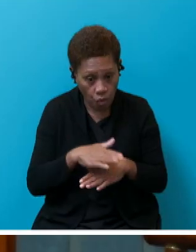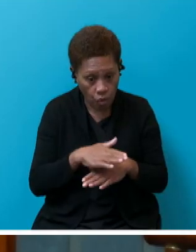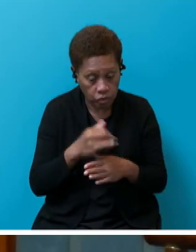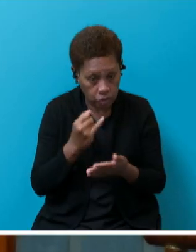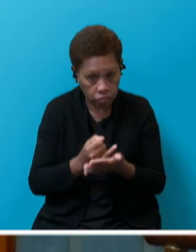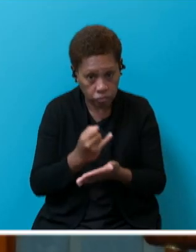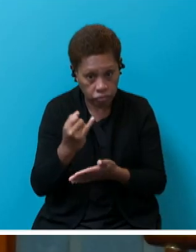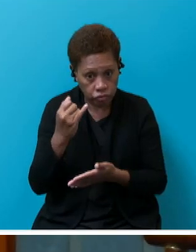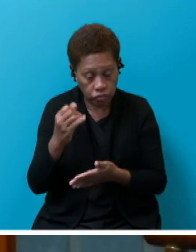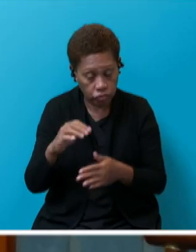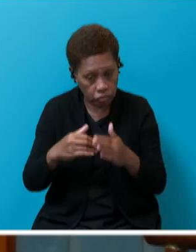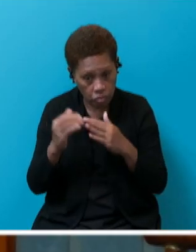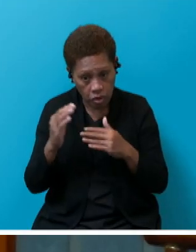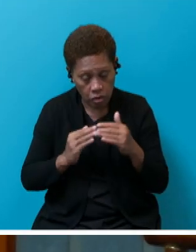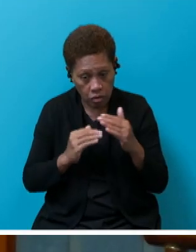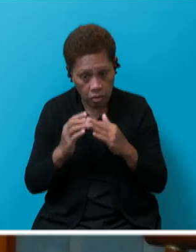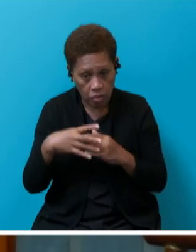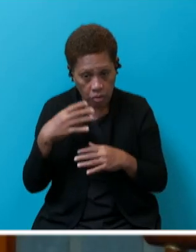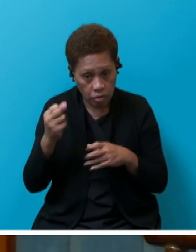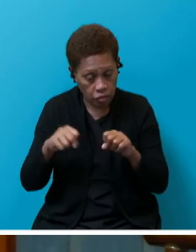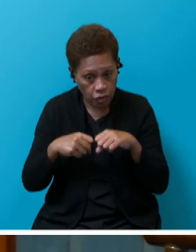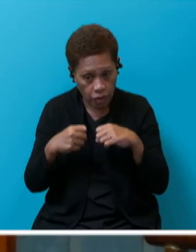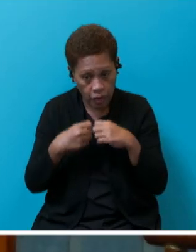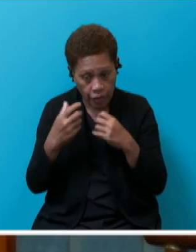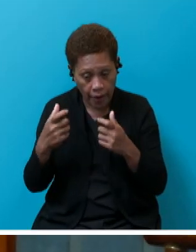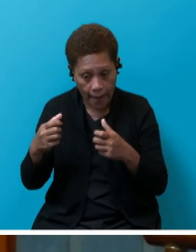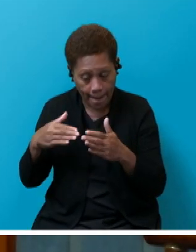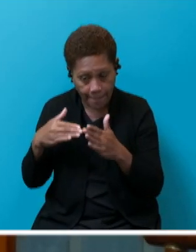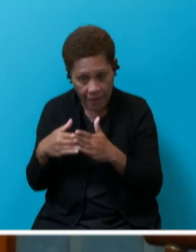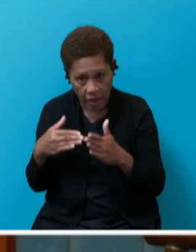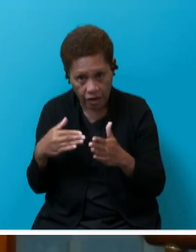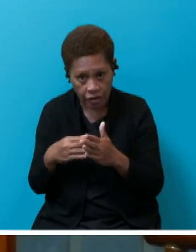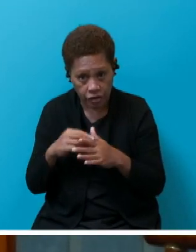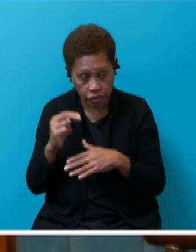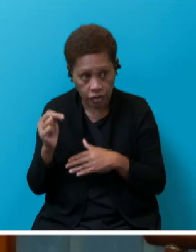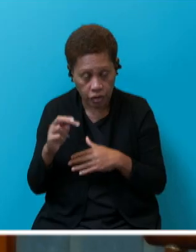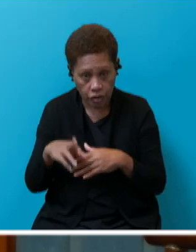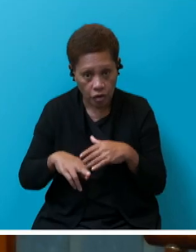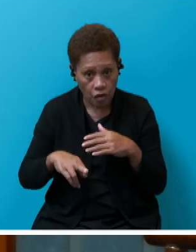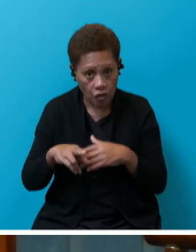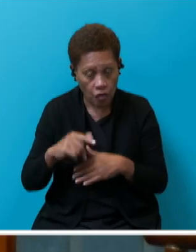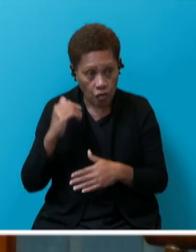inclusive ecosystem that gradually breaks down barriers needed for collateral,